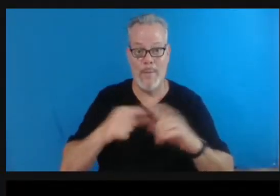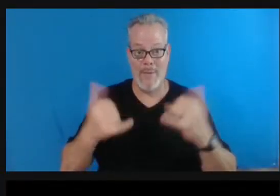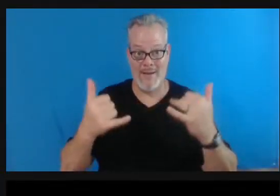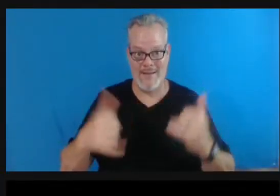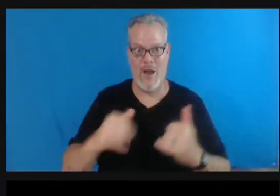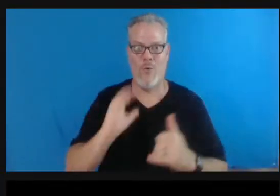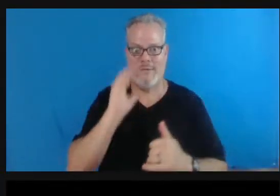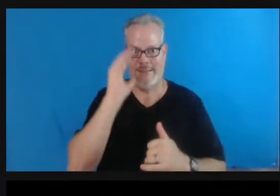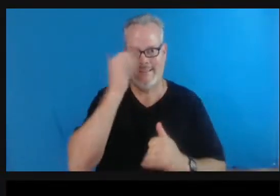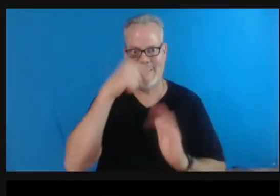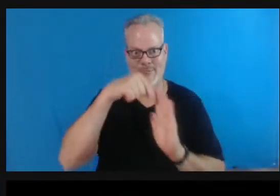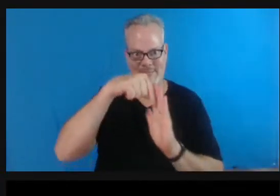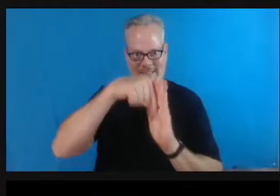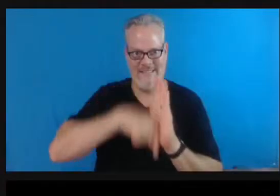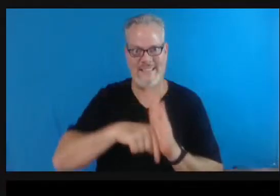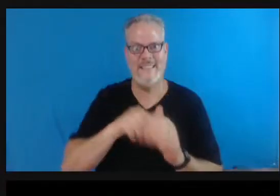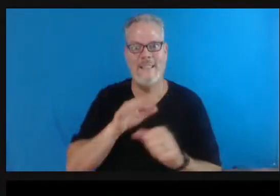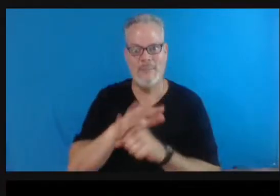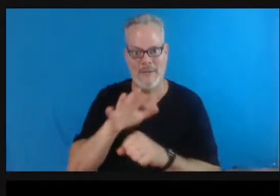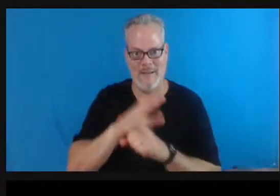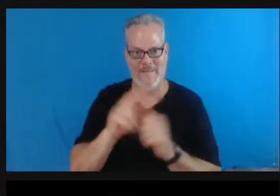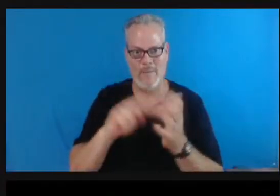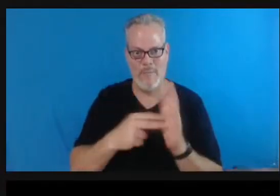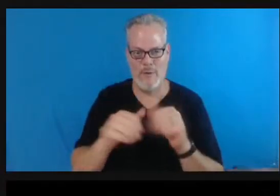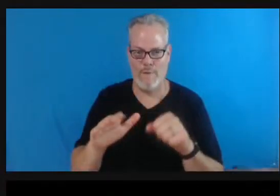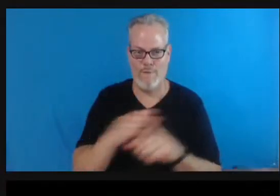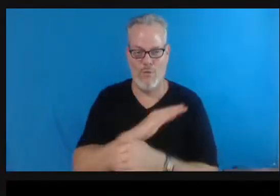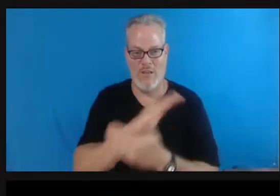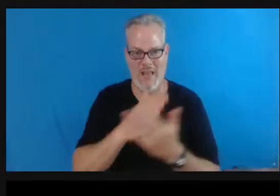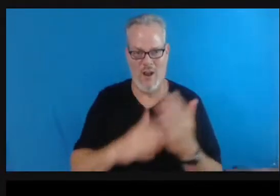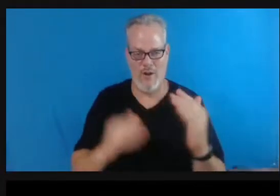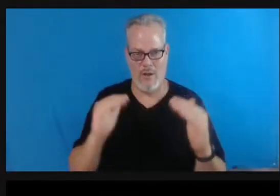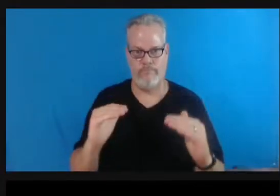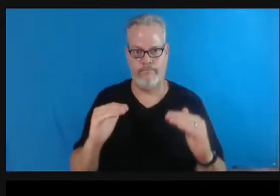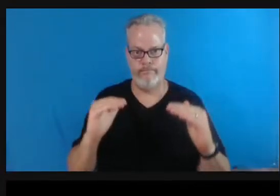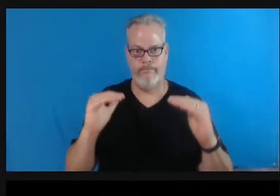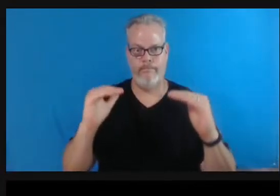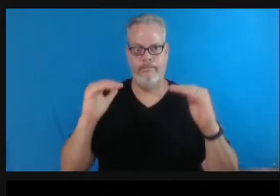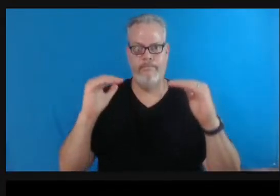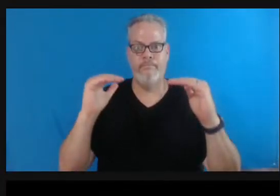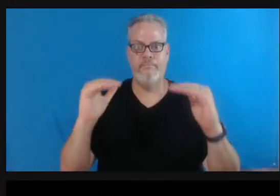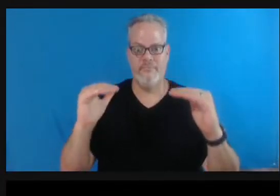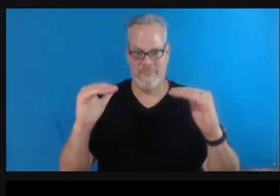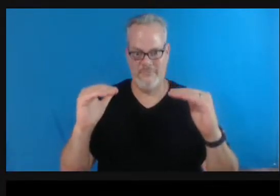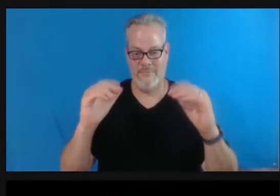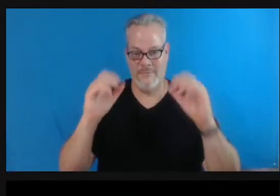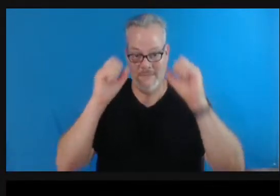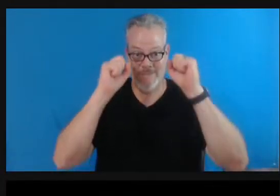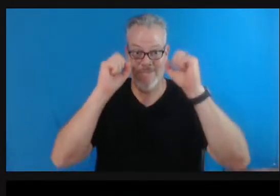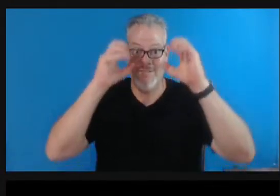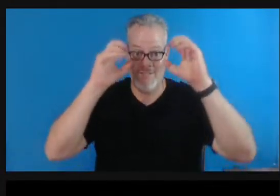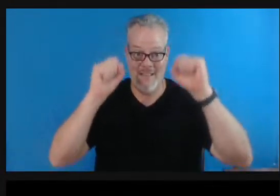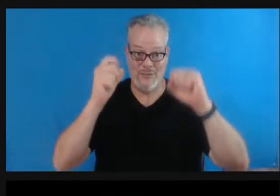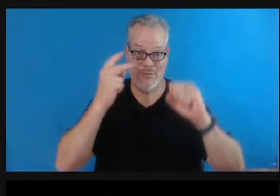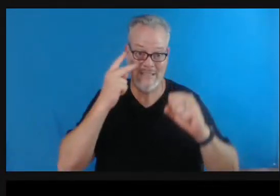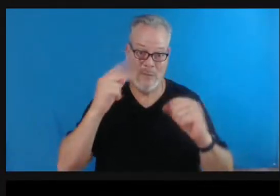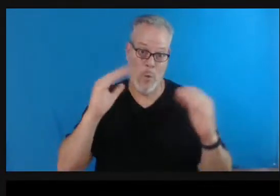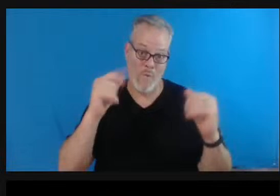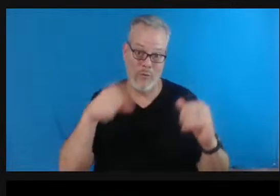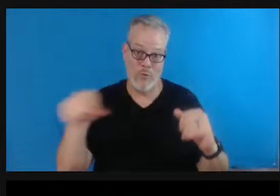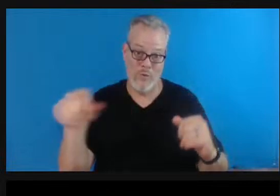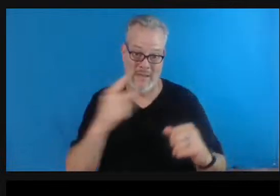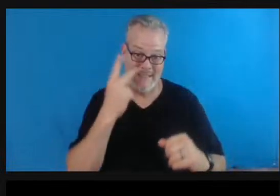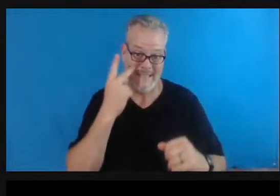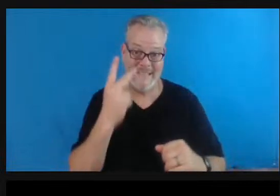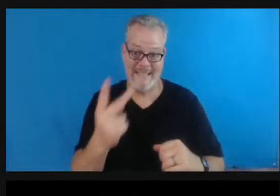that we're having continual uplift of that entire segment as well. So that's really fascinating for me to see, and hopefully you guys can see that.